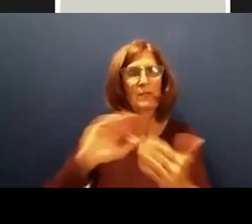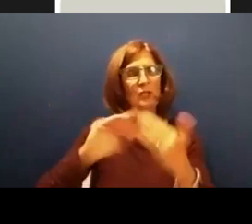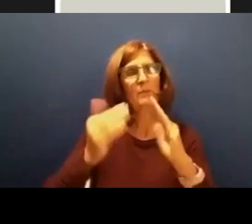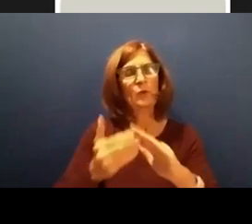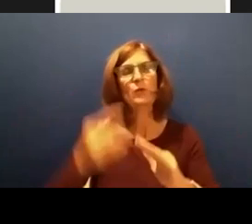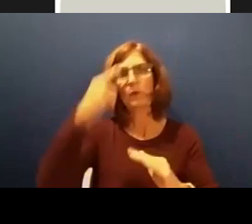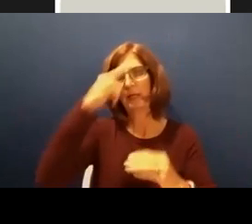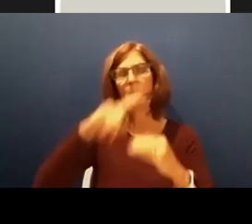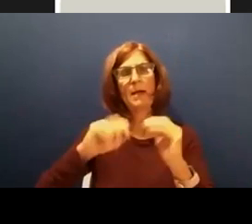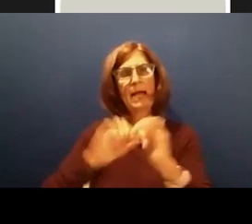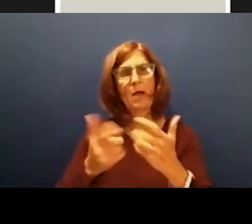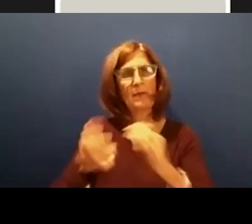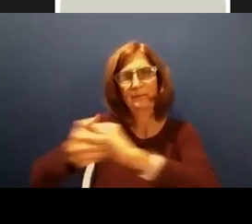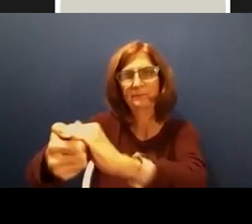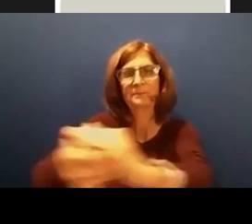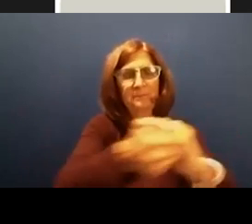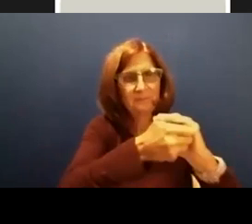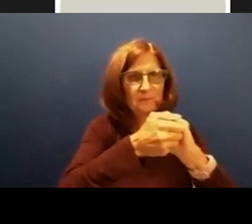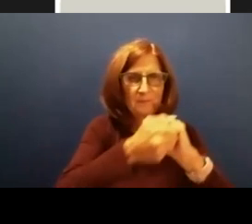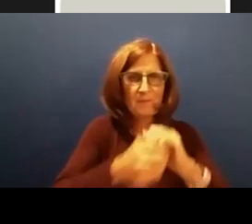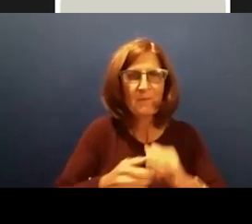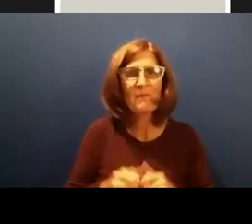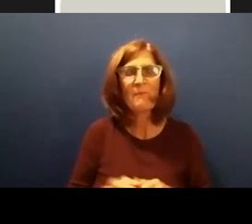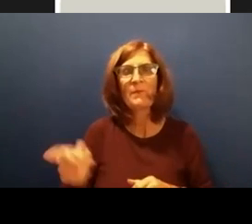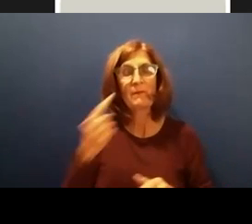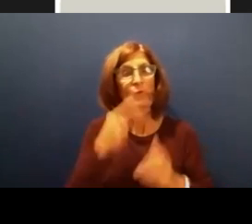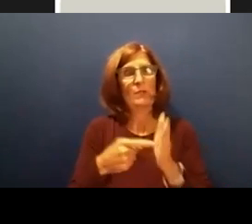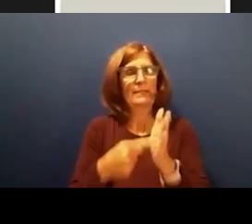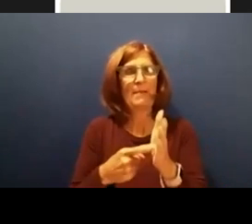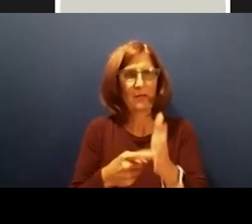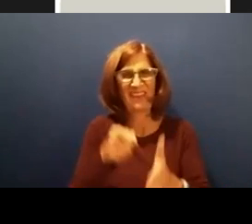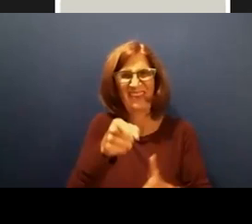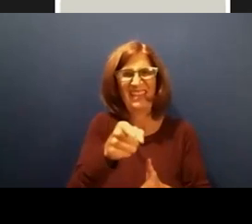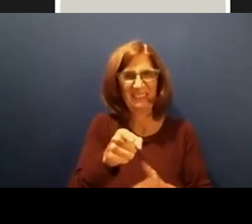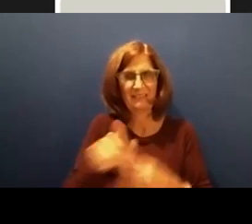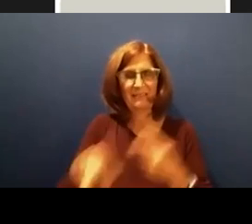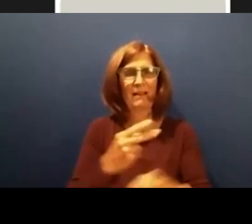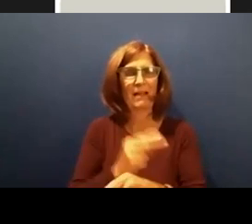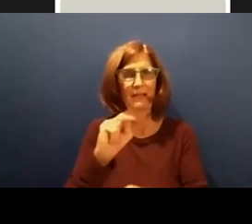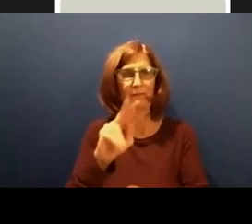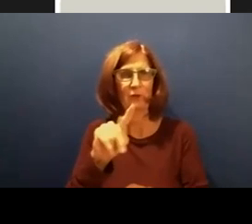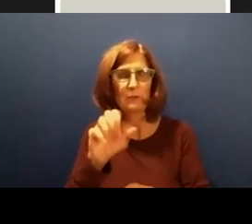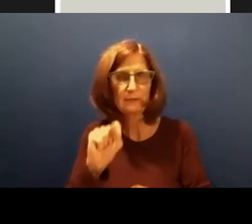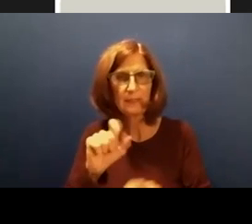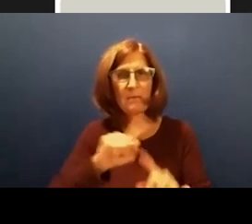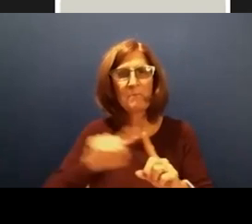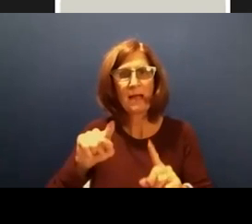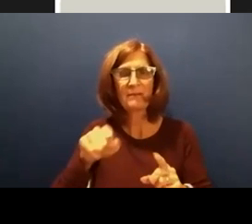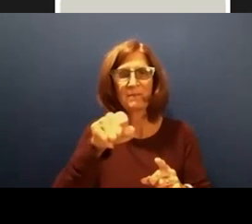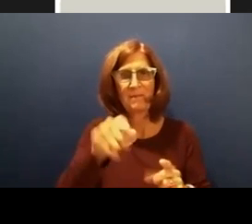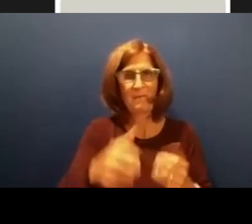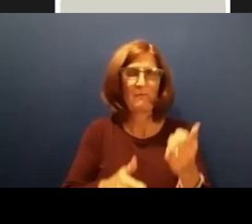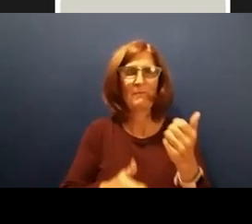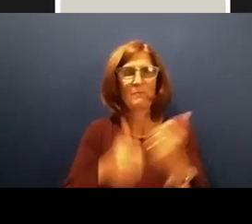connectivity, these particular set of units are wonderful, but they are largely,